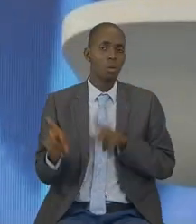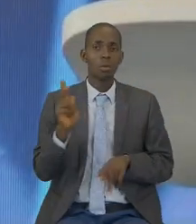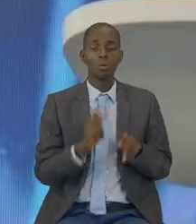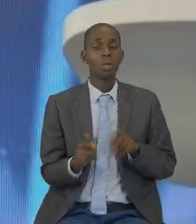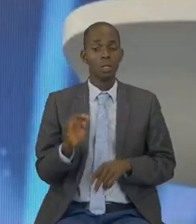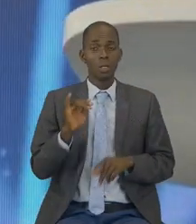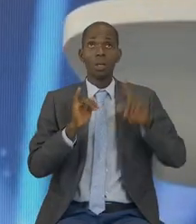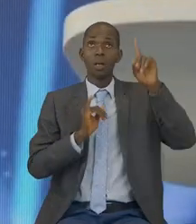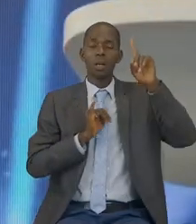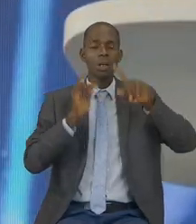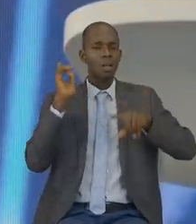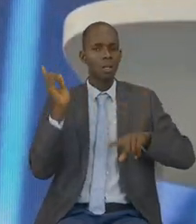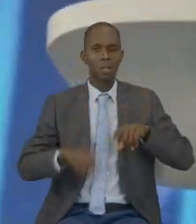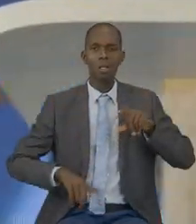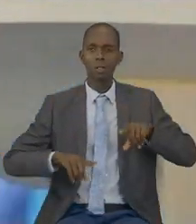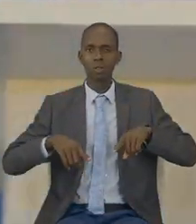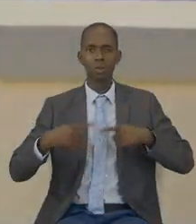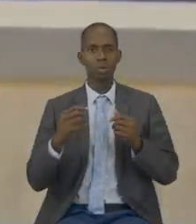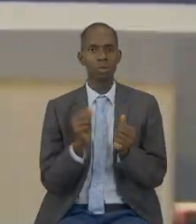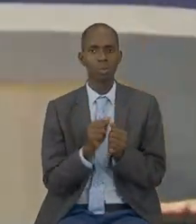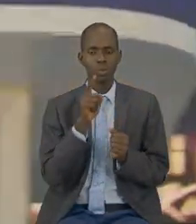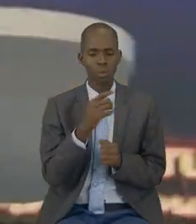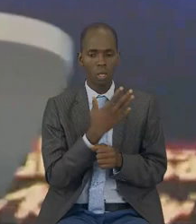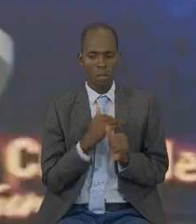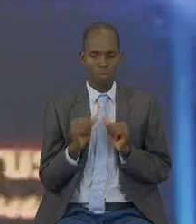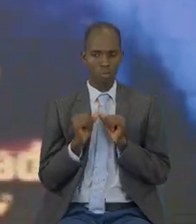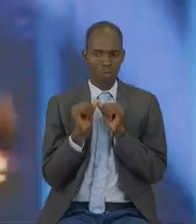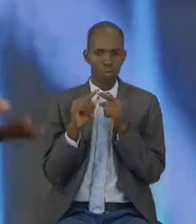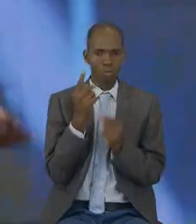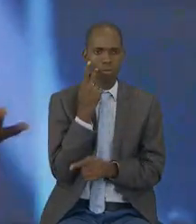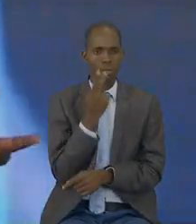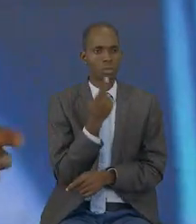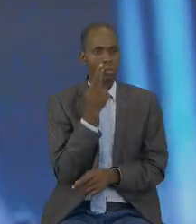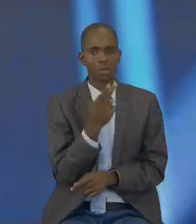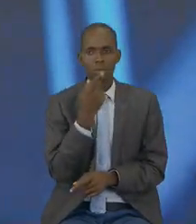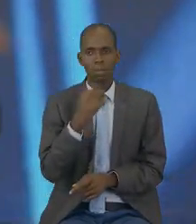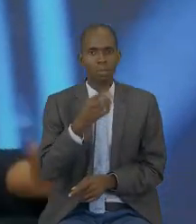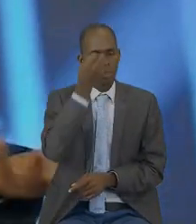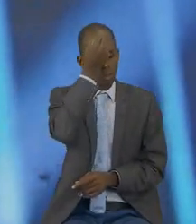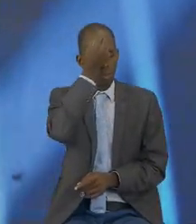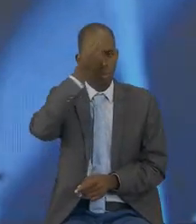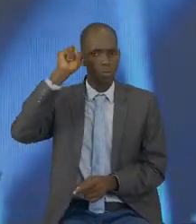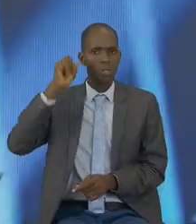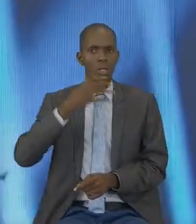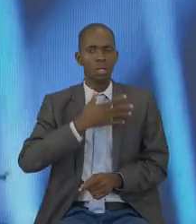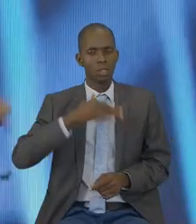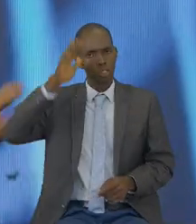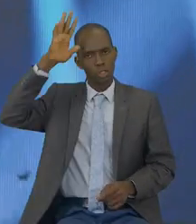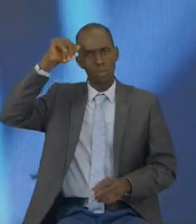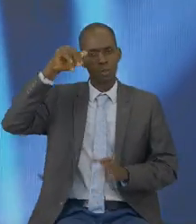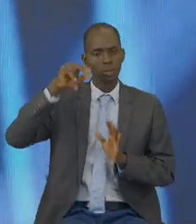can't go with you and keep on seeing the rebellion and the stiff neck and